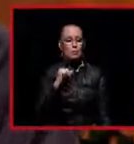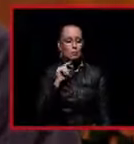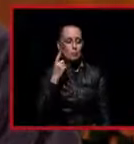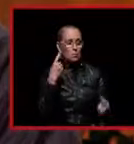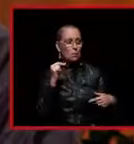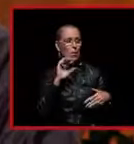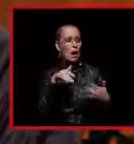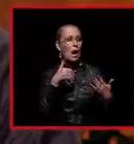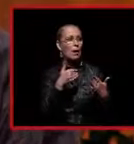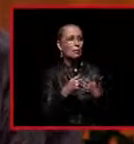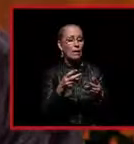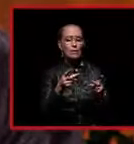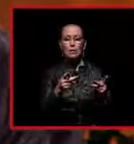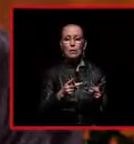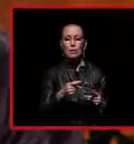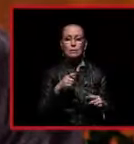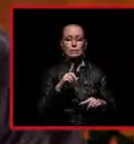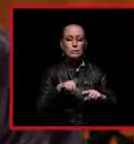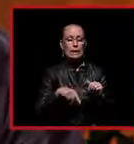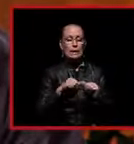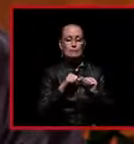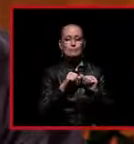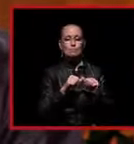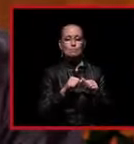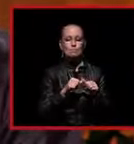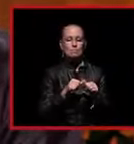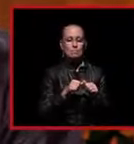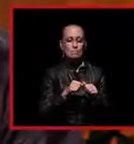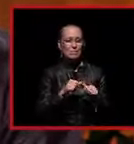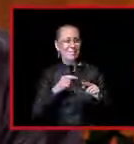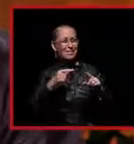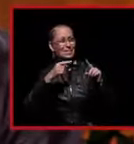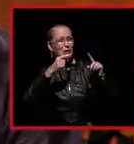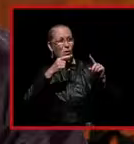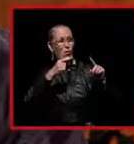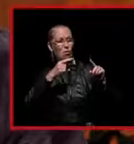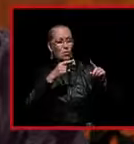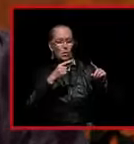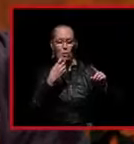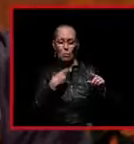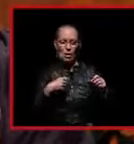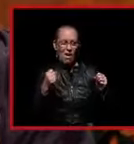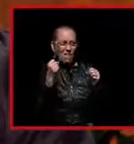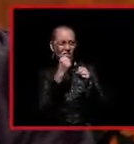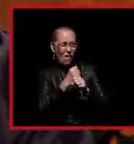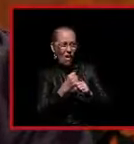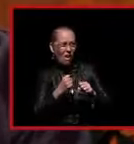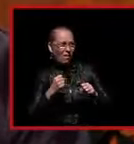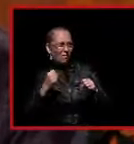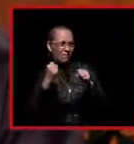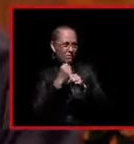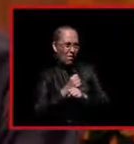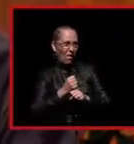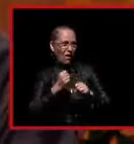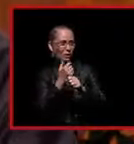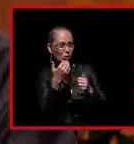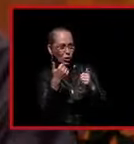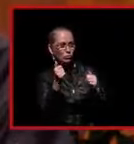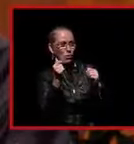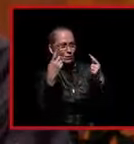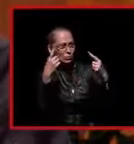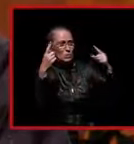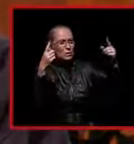hold, an uphill battle it has been for us these many years. Yet, we can truly say that we have